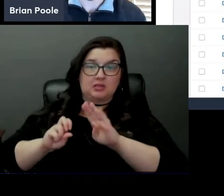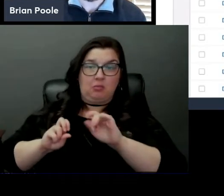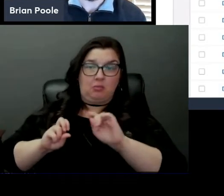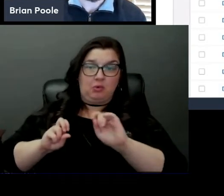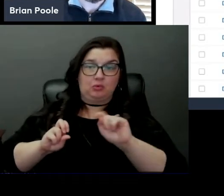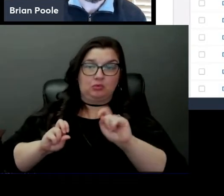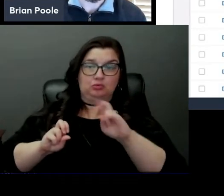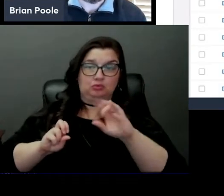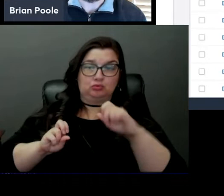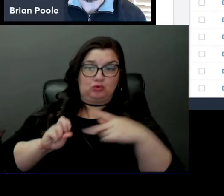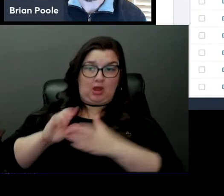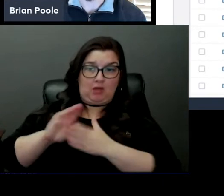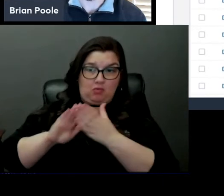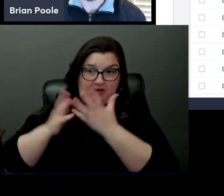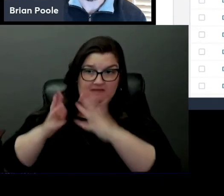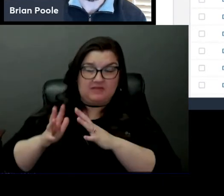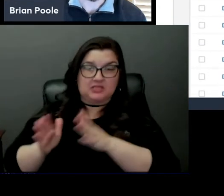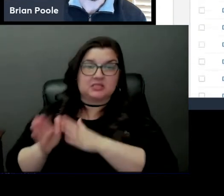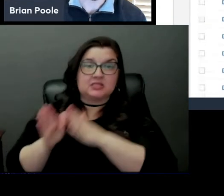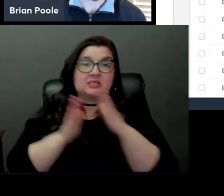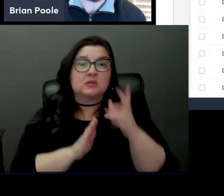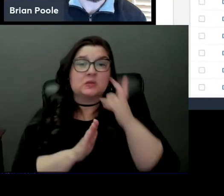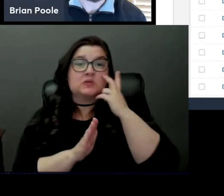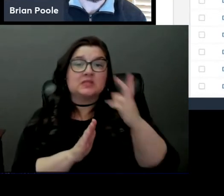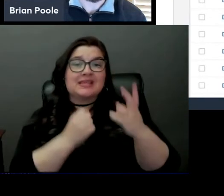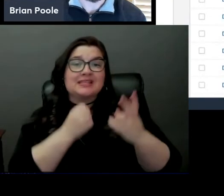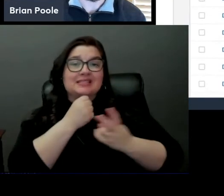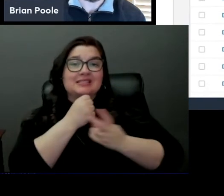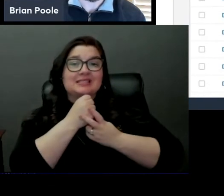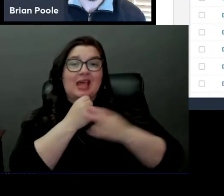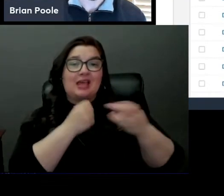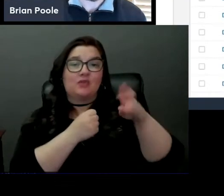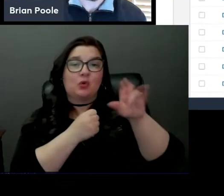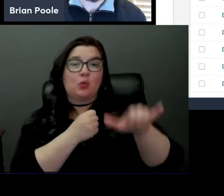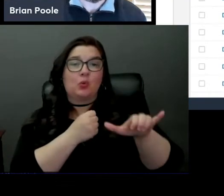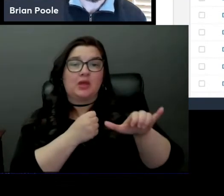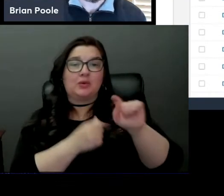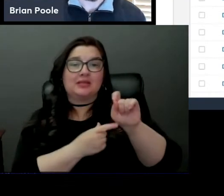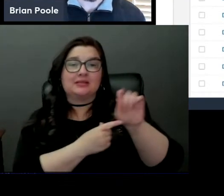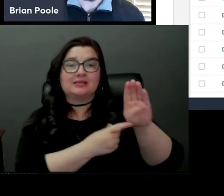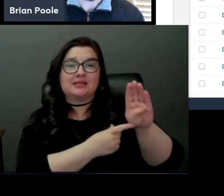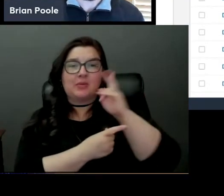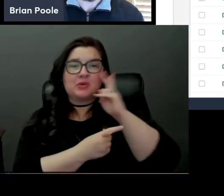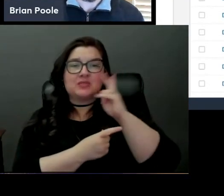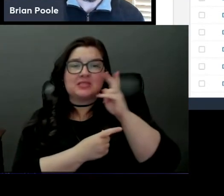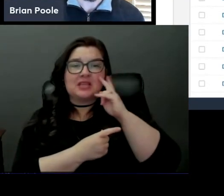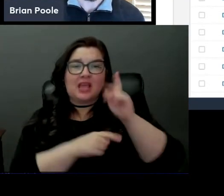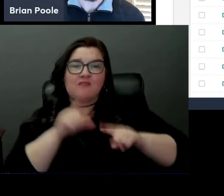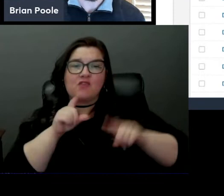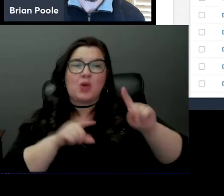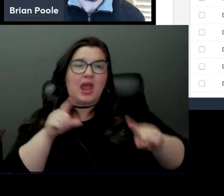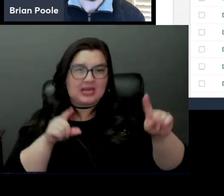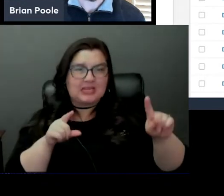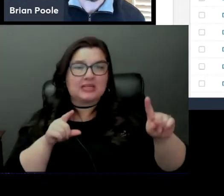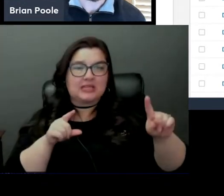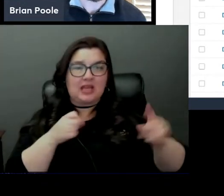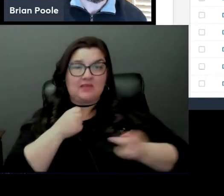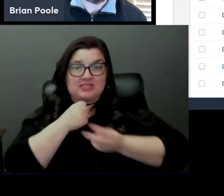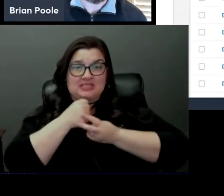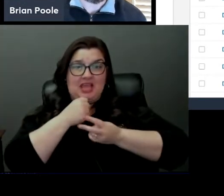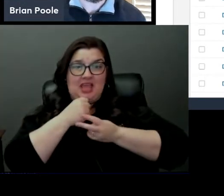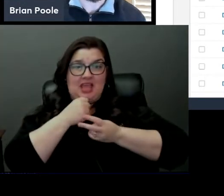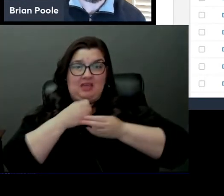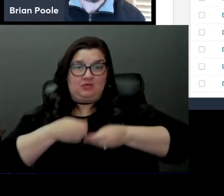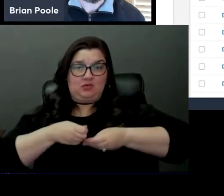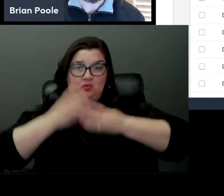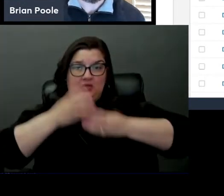this Saved Queries tab, and you're going to see a variety of saved queries that have been created